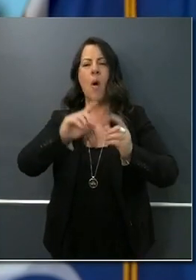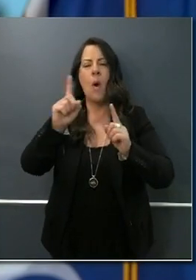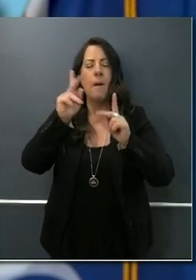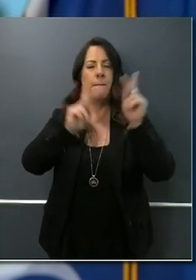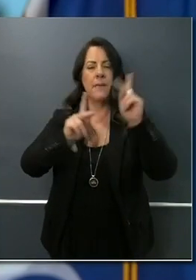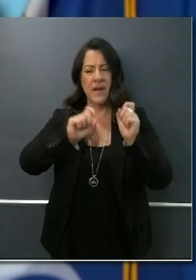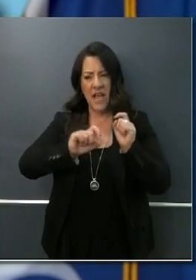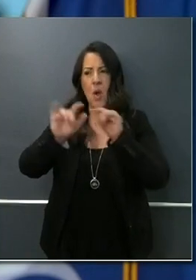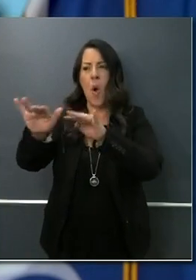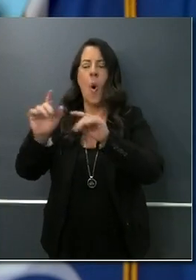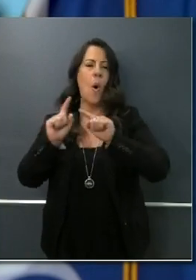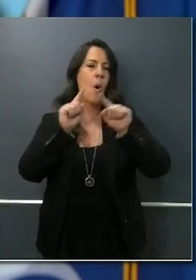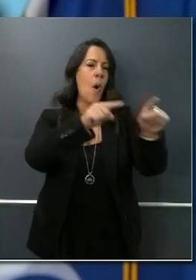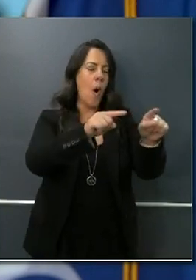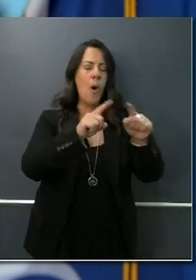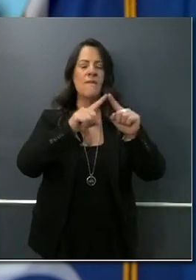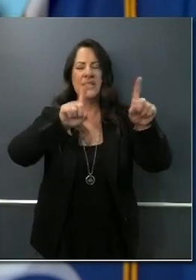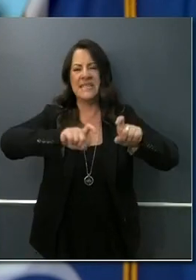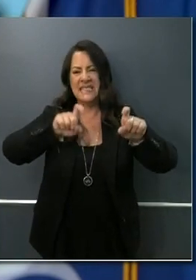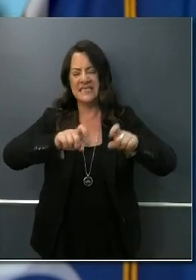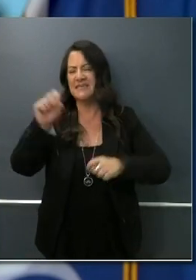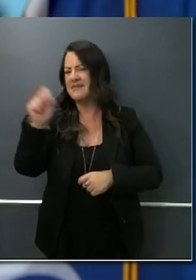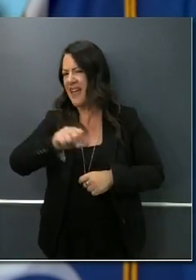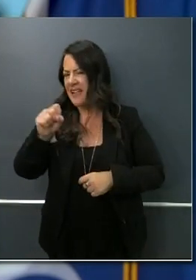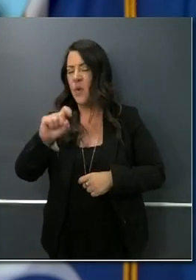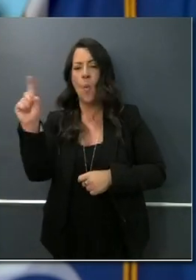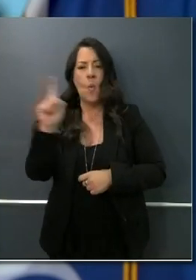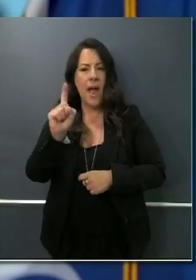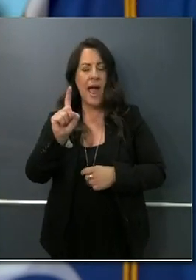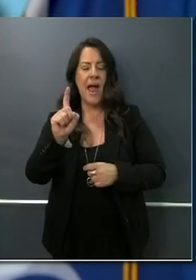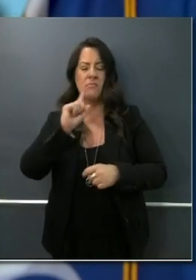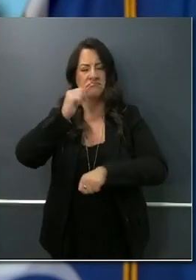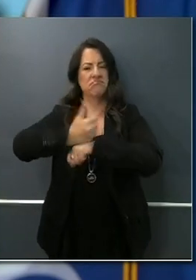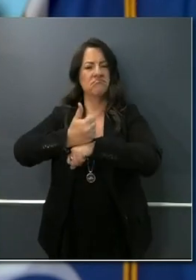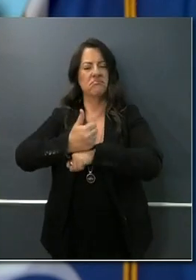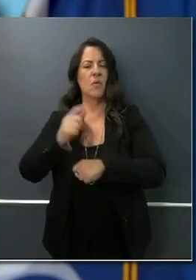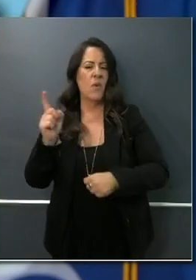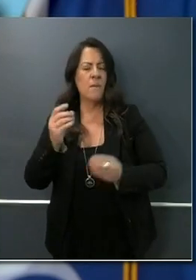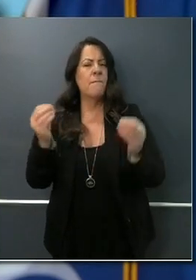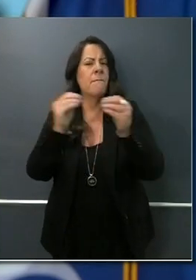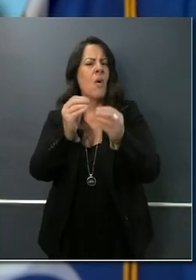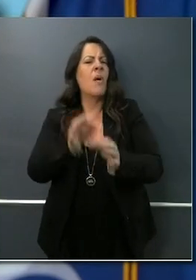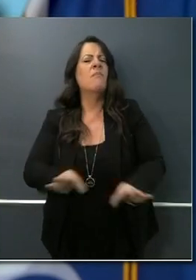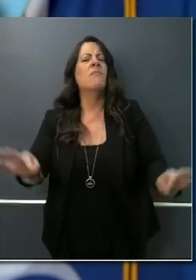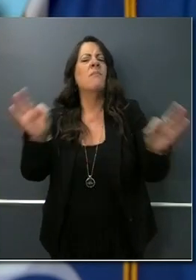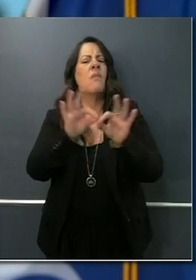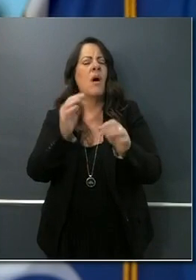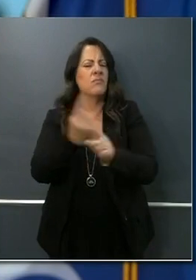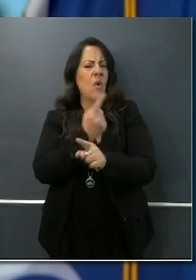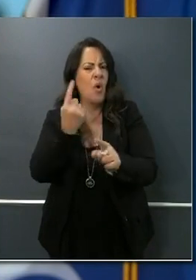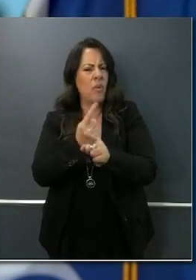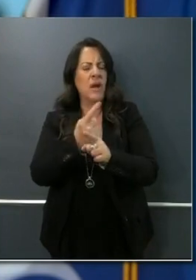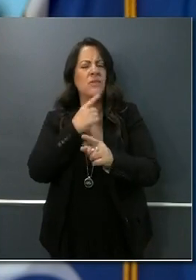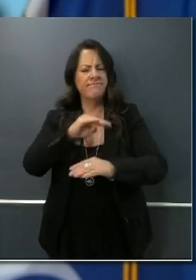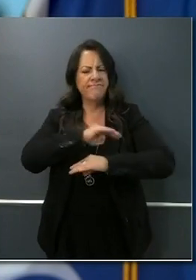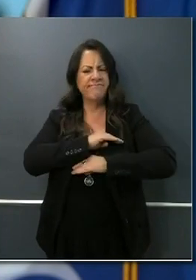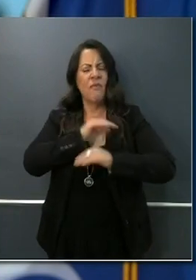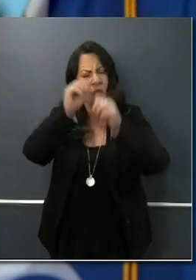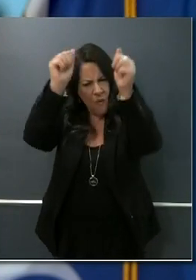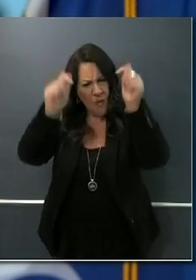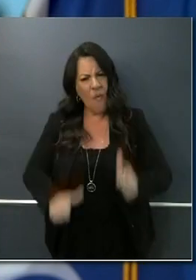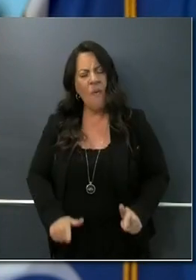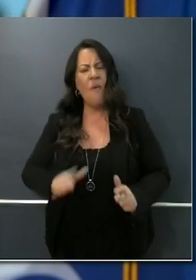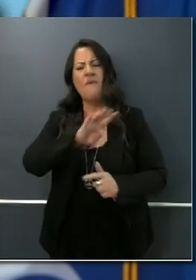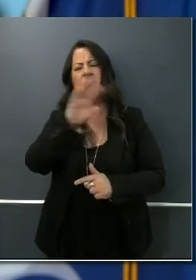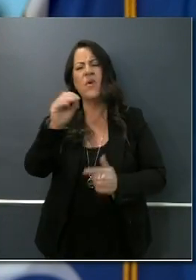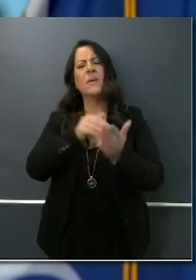make sure people understand where we are testing is becoming more appropriate to the needs of 40 million